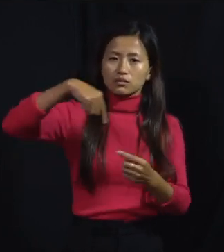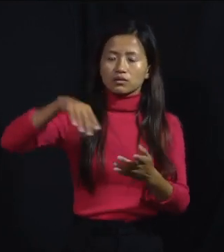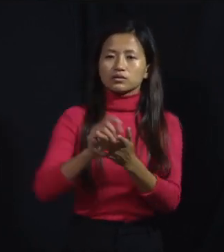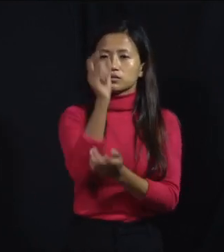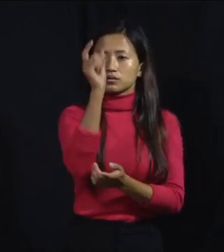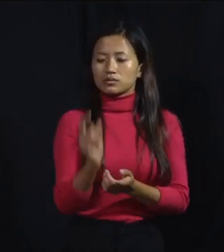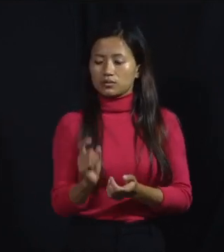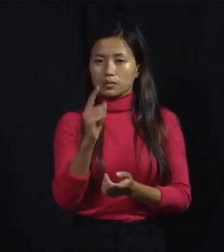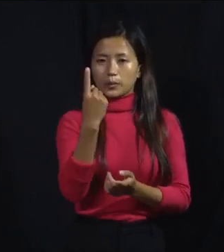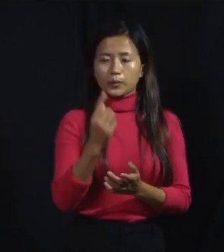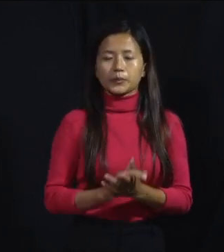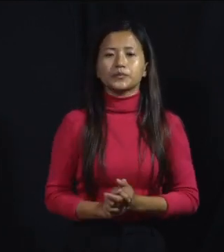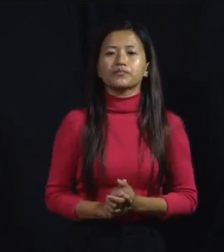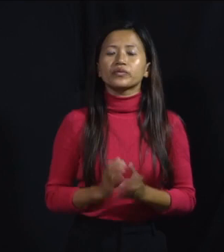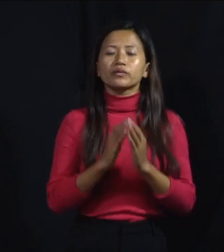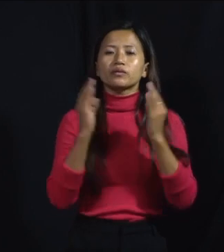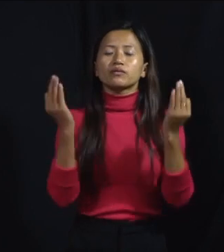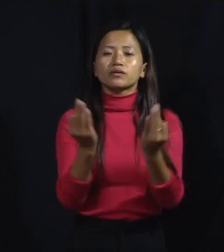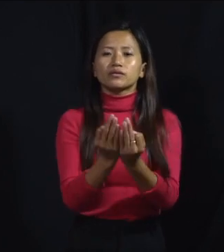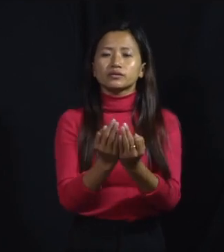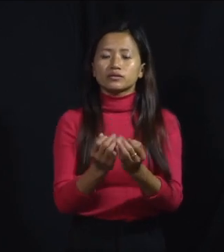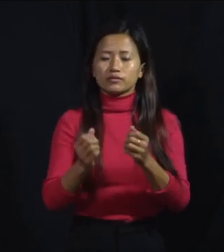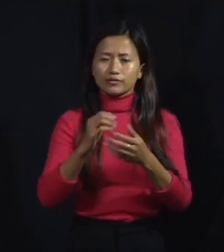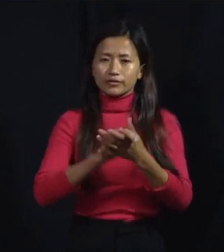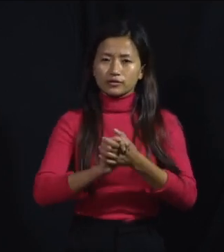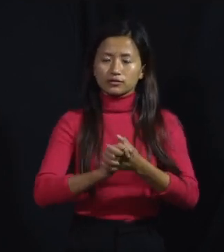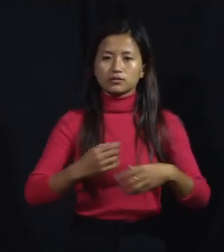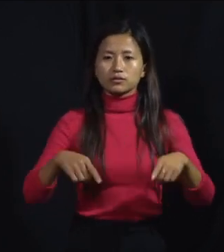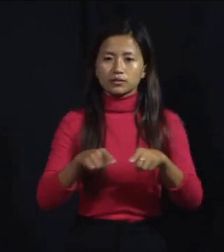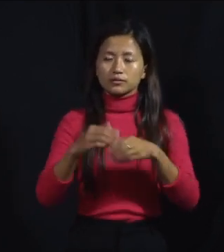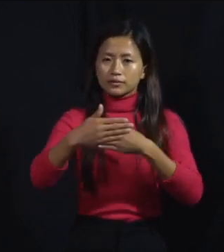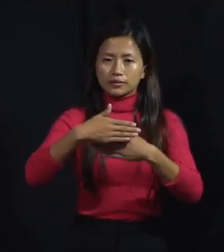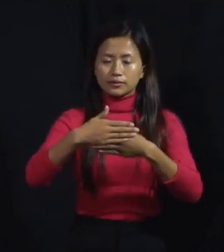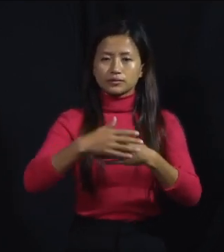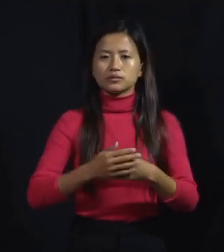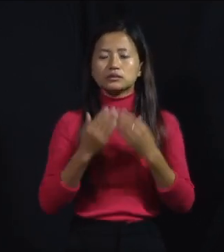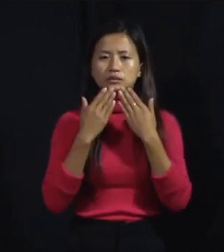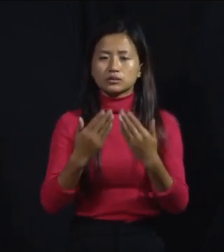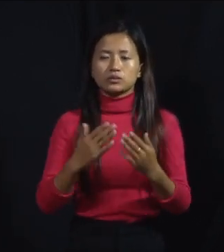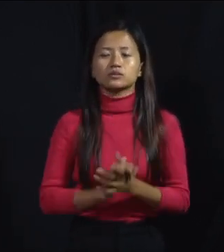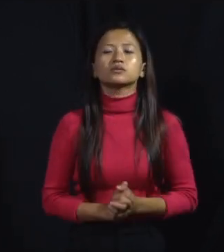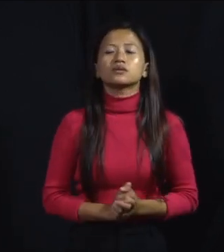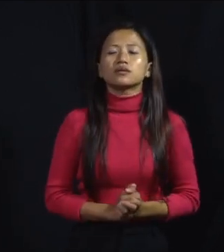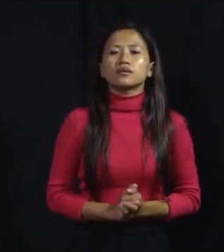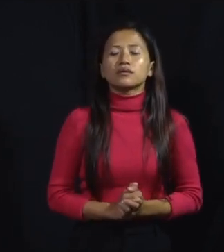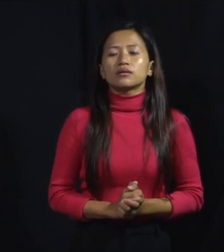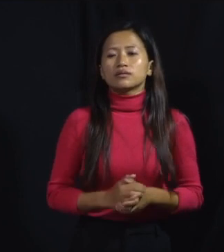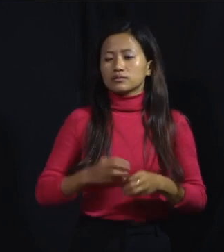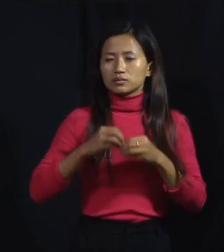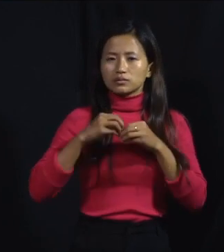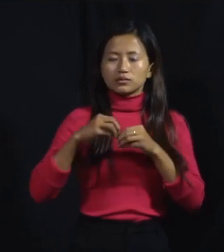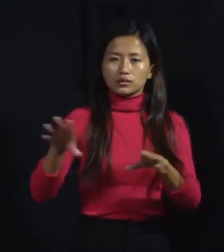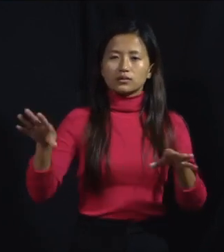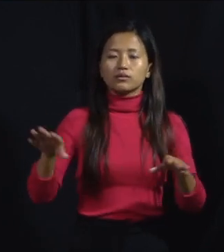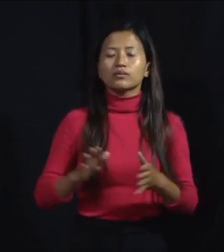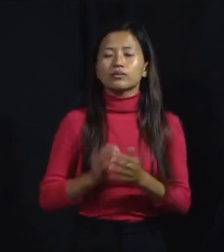individual. So we are always surrounded by our family, our friends, our neighbors, our school, right? So we cannot get away from